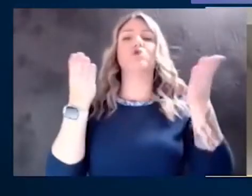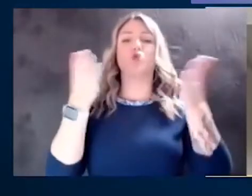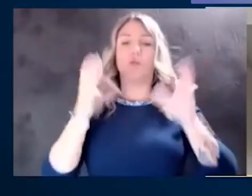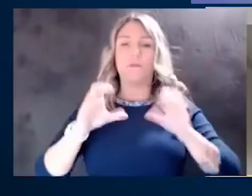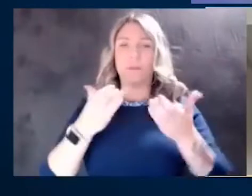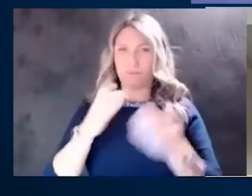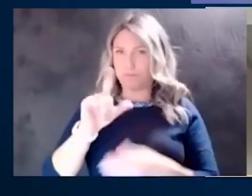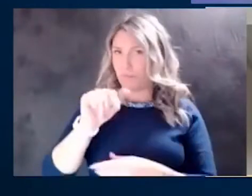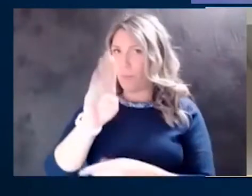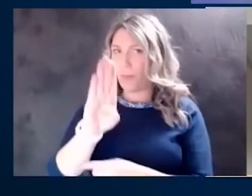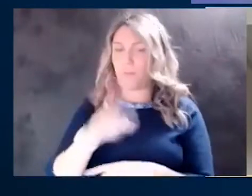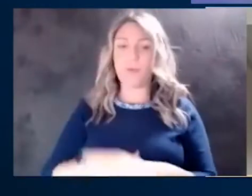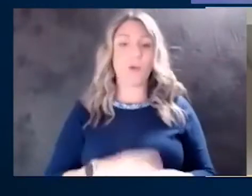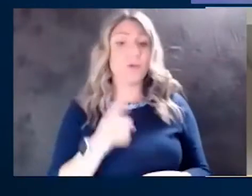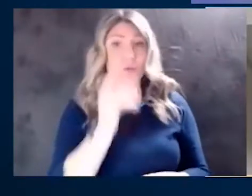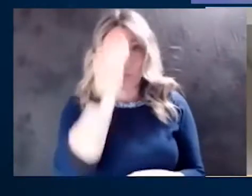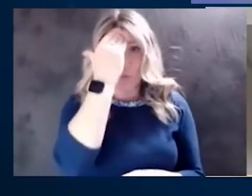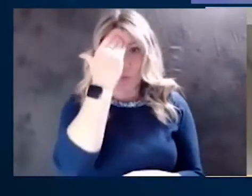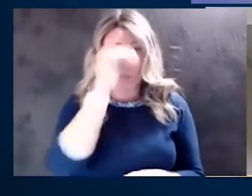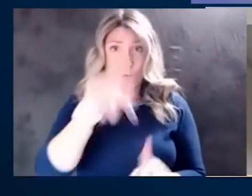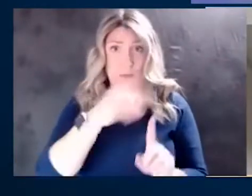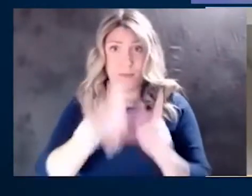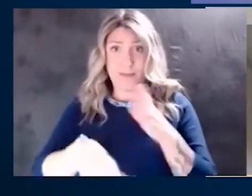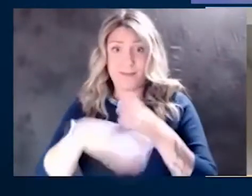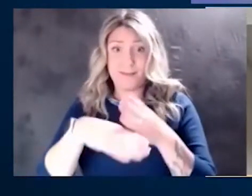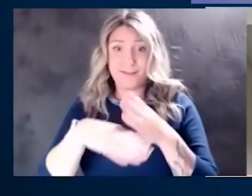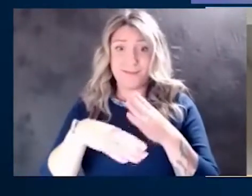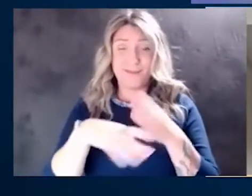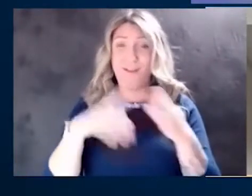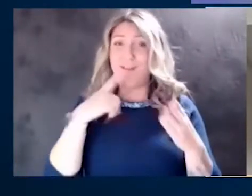you really did know about that soccer run, huh?